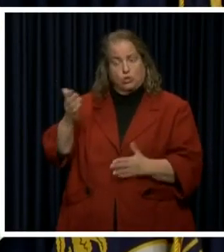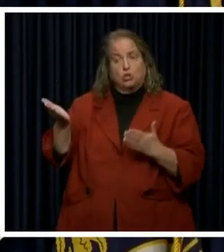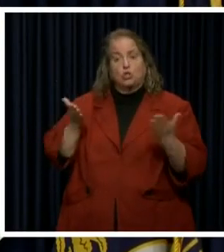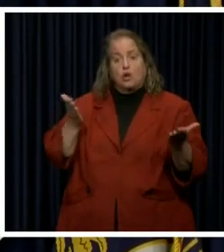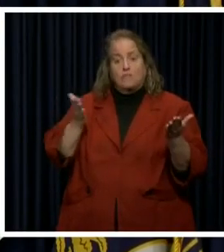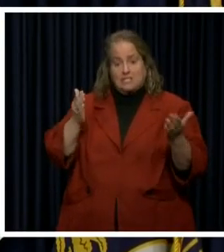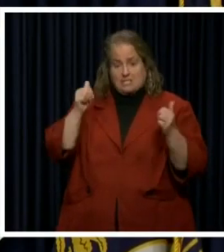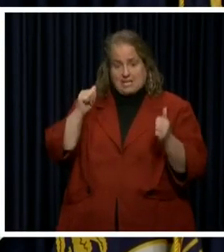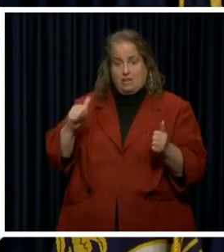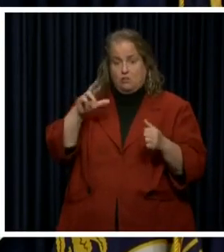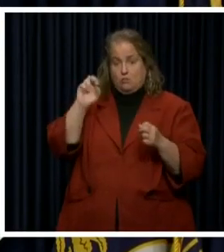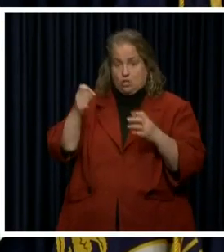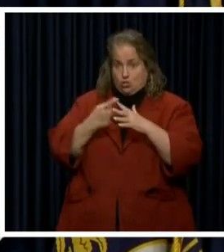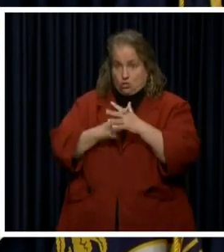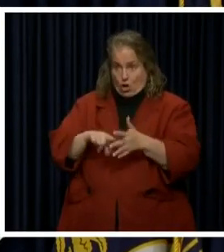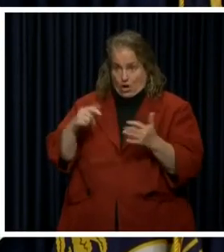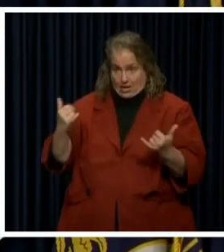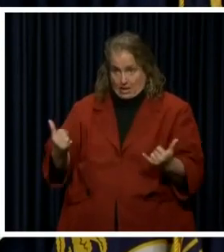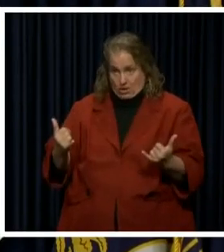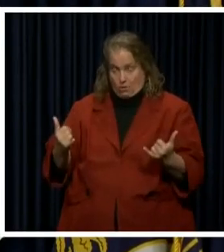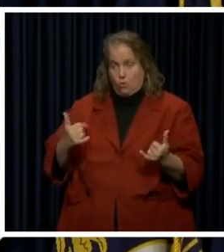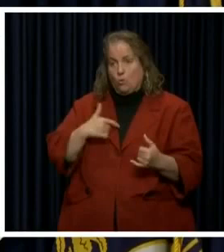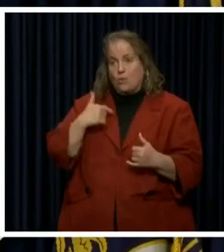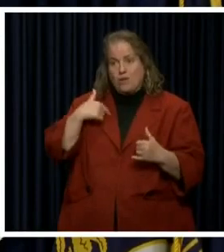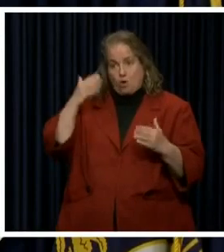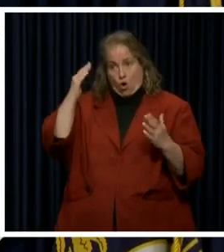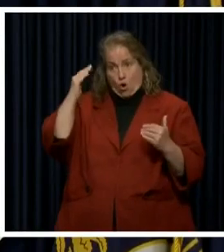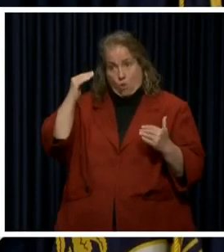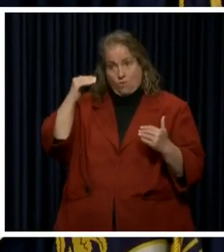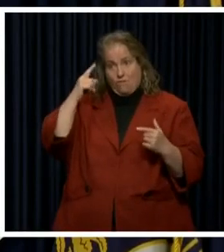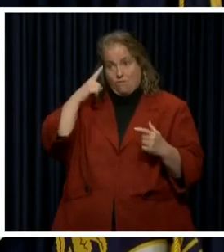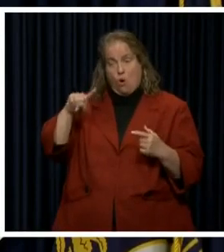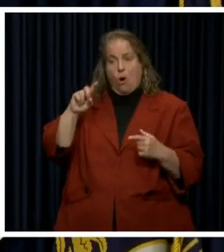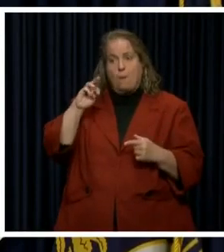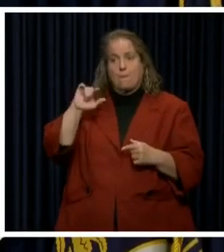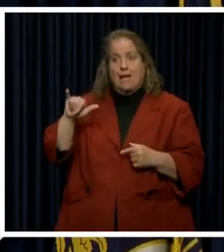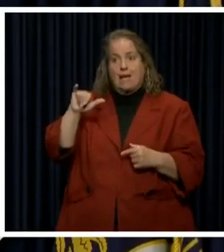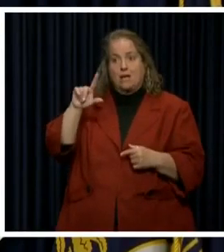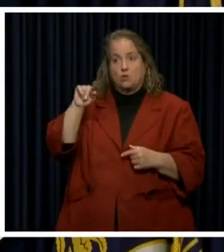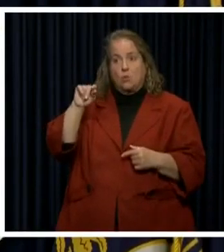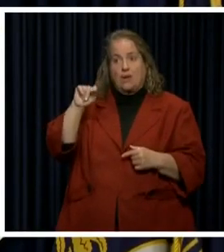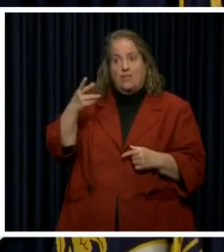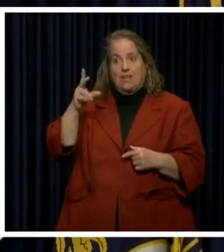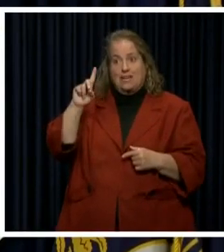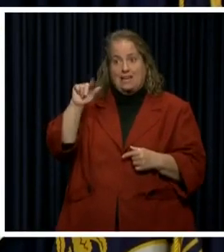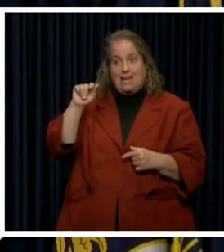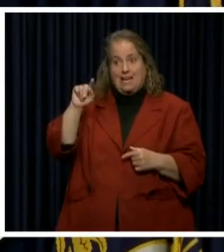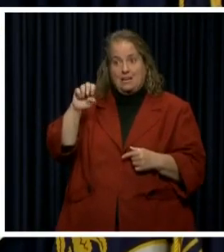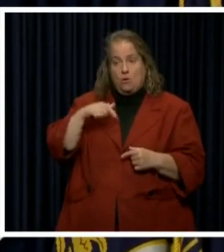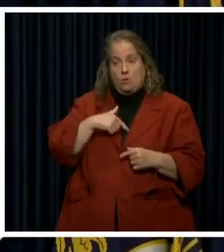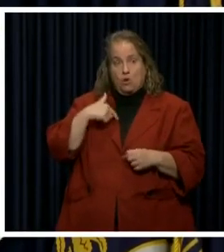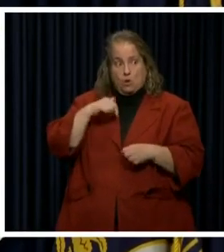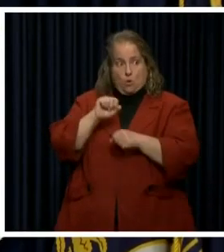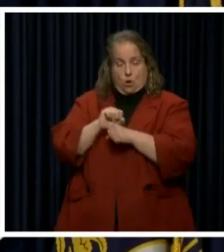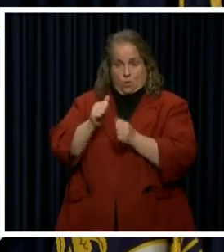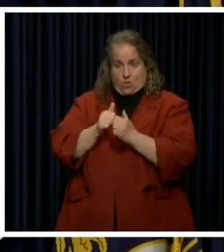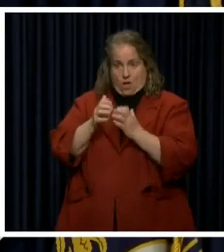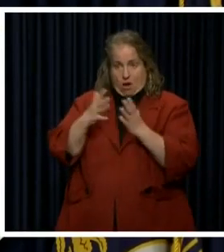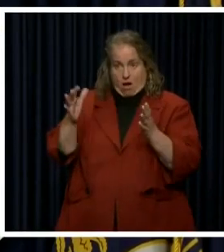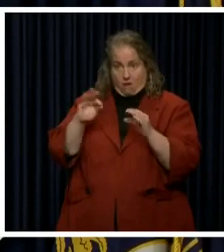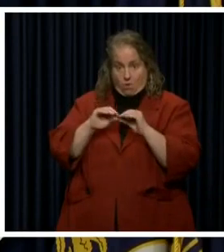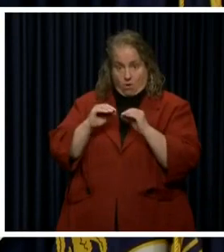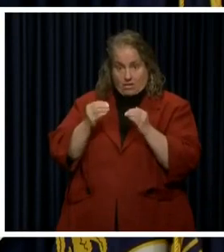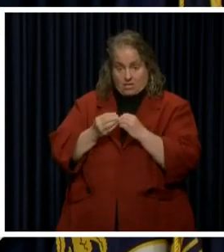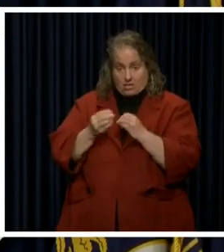can restart now. We had hoped for a May 20th date that we had worked with a lot of